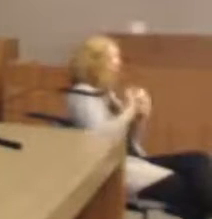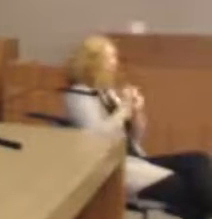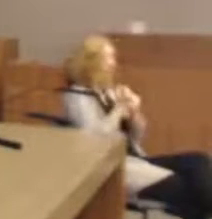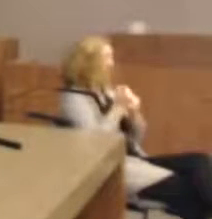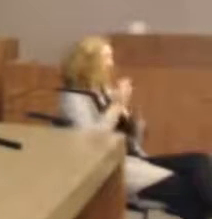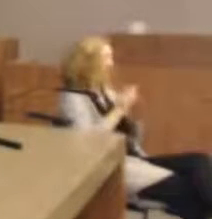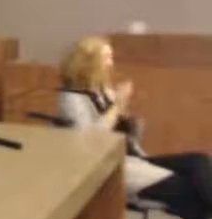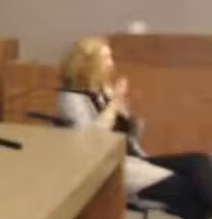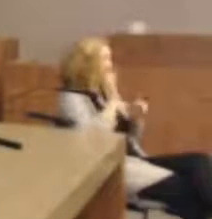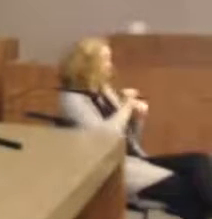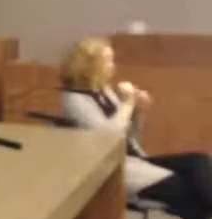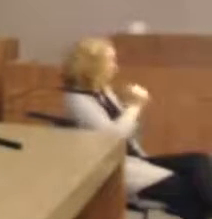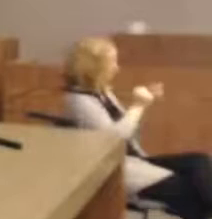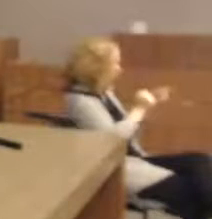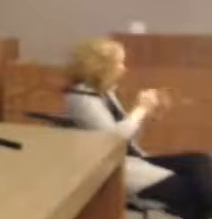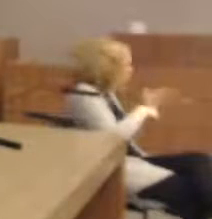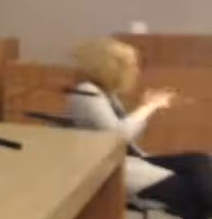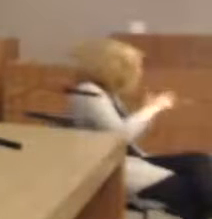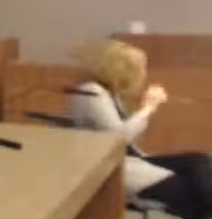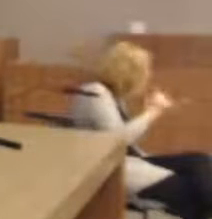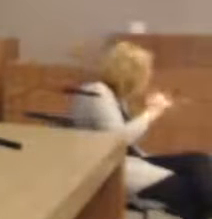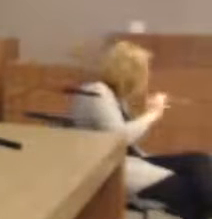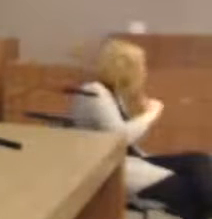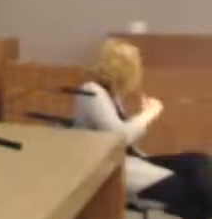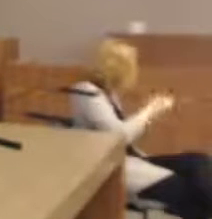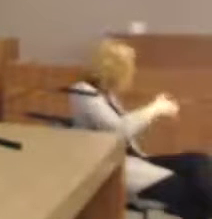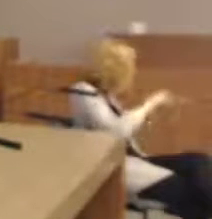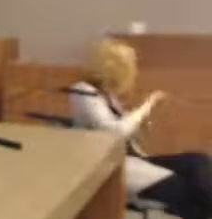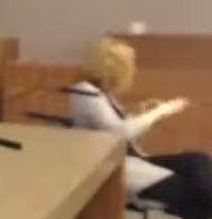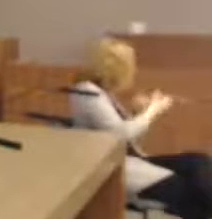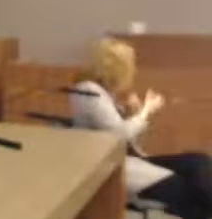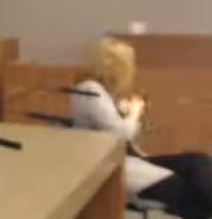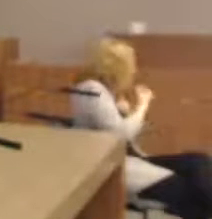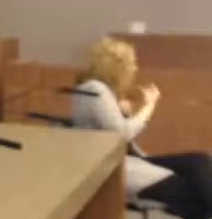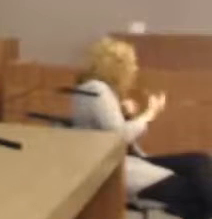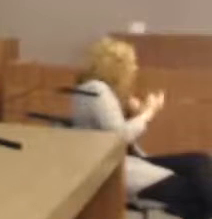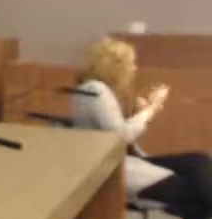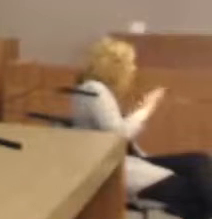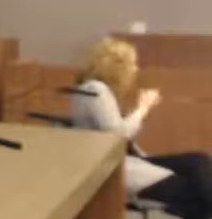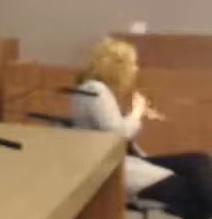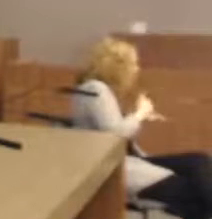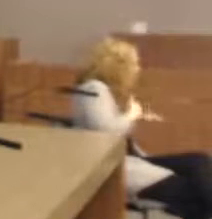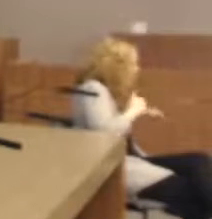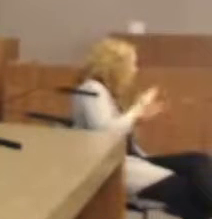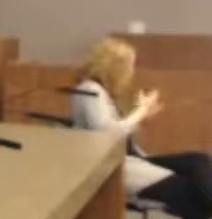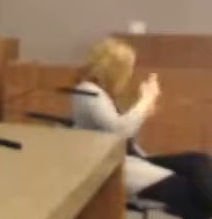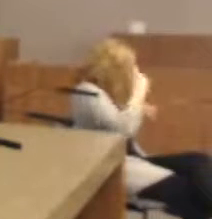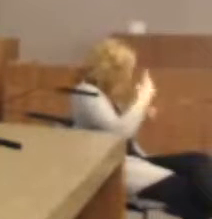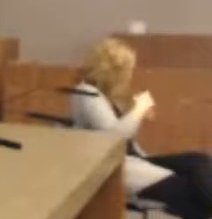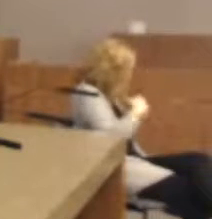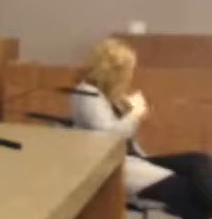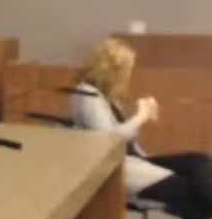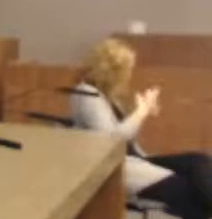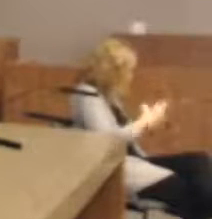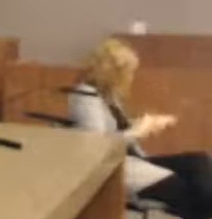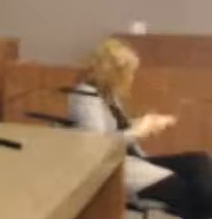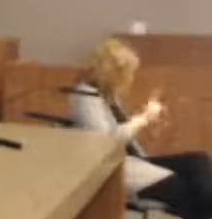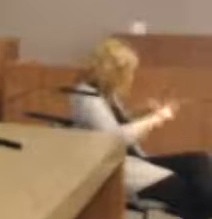work with them on the short-term needs. What do you need right now? How do we bury your loved one? Do you want mental health resources? This kind of stuff. And